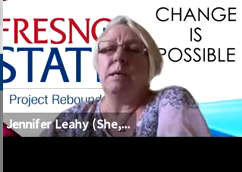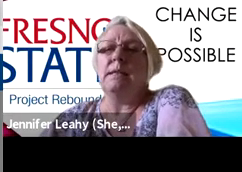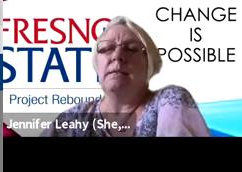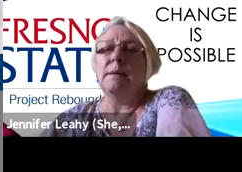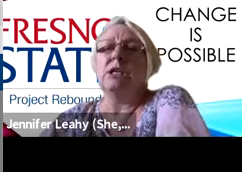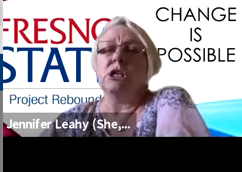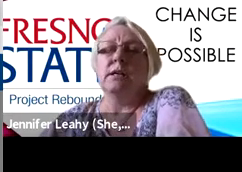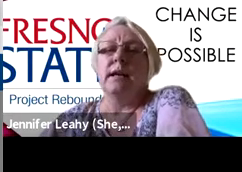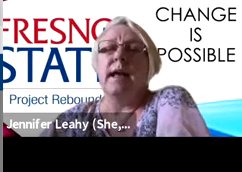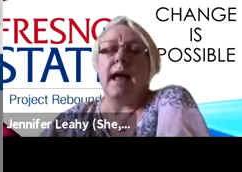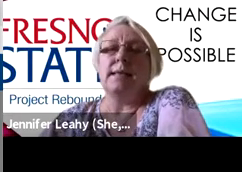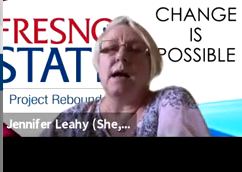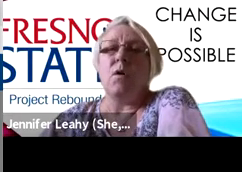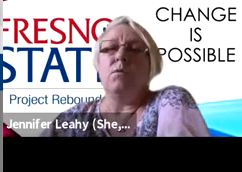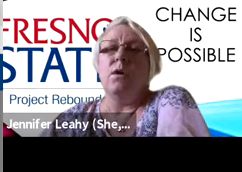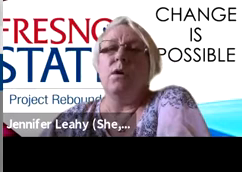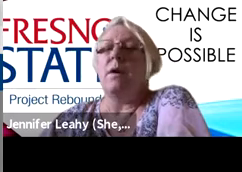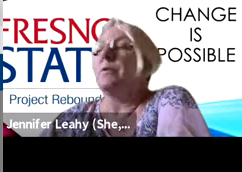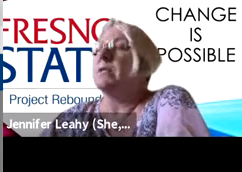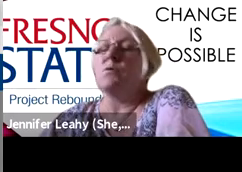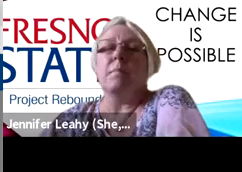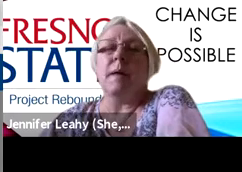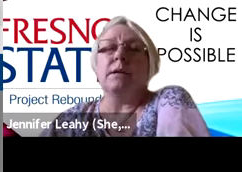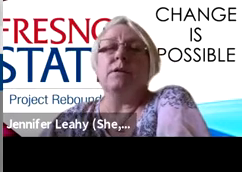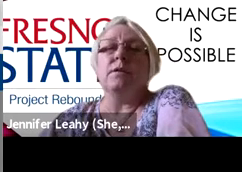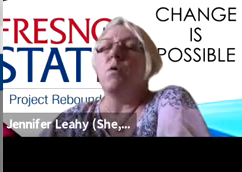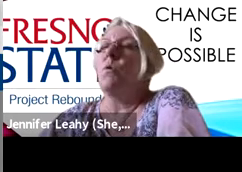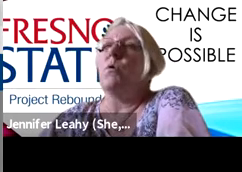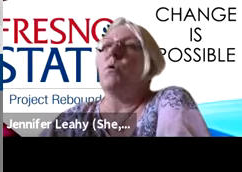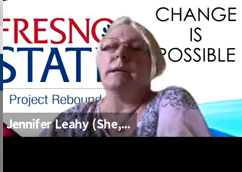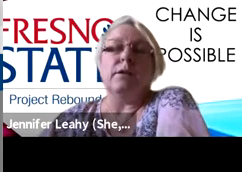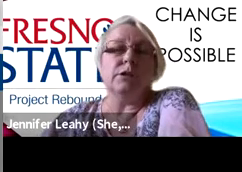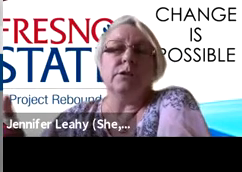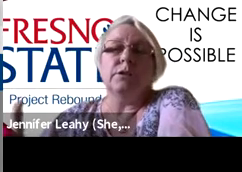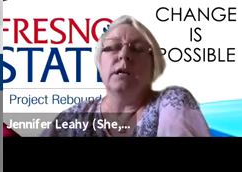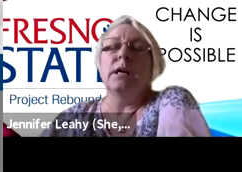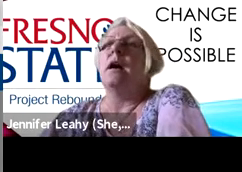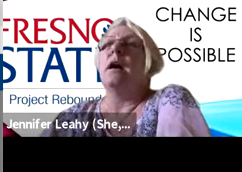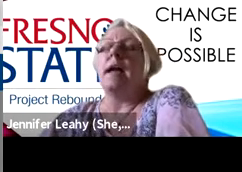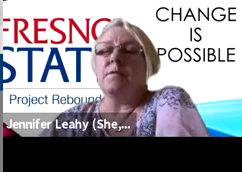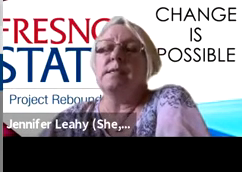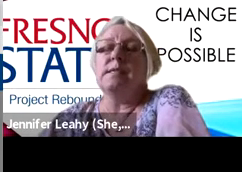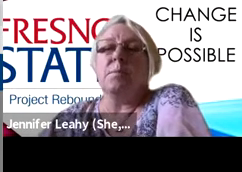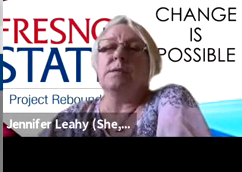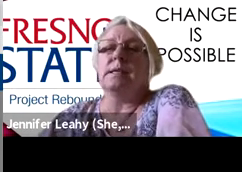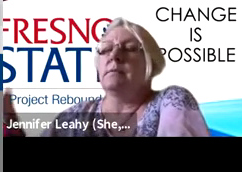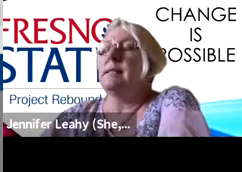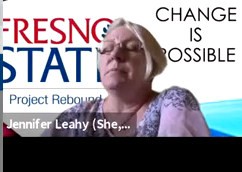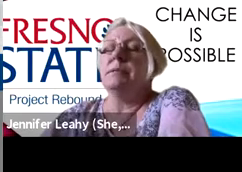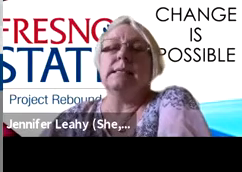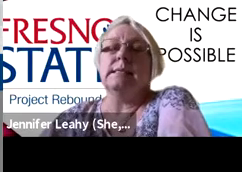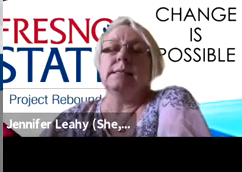single woman in this picture has that role, whether it's for a minor or an elder, every single